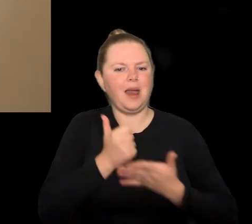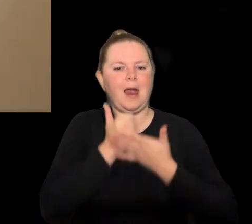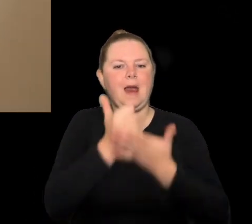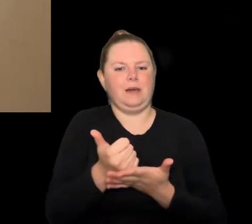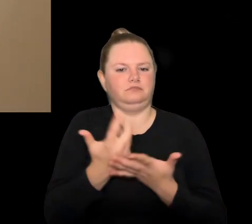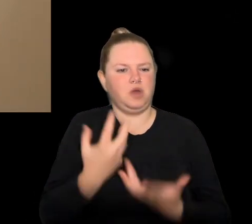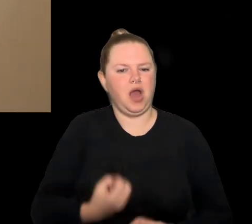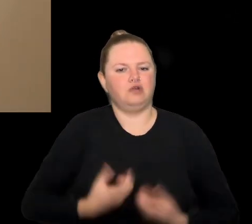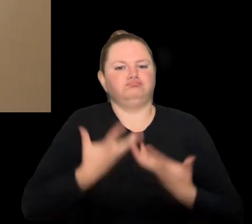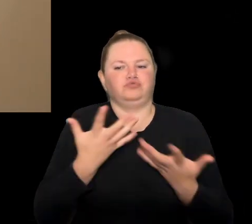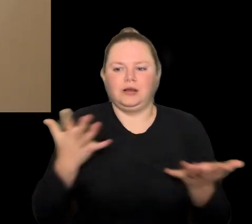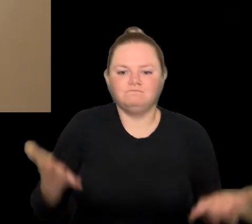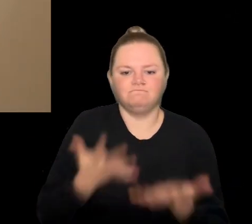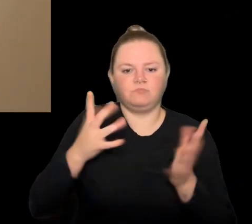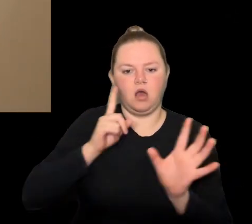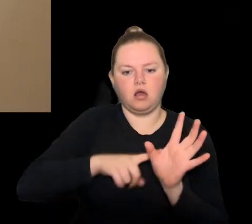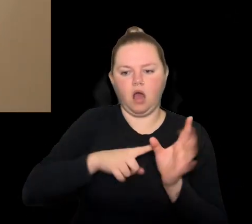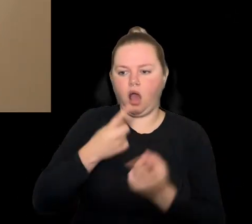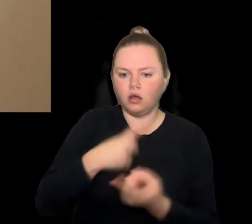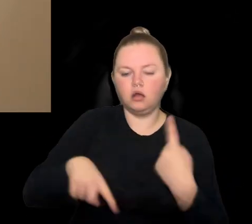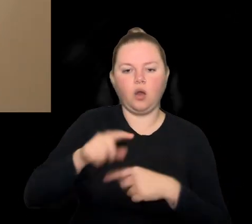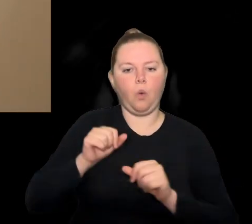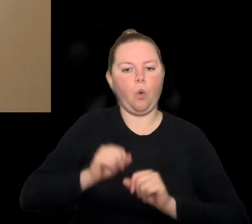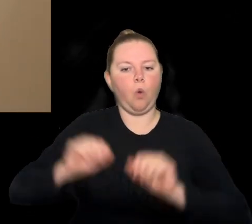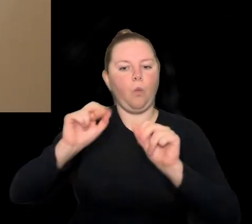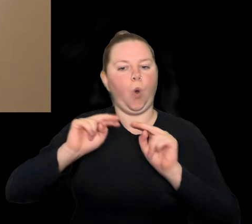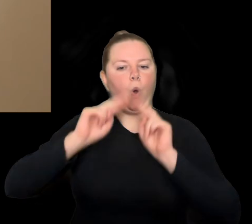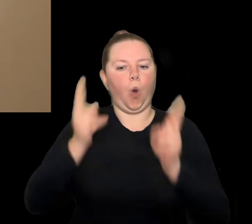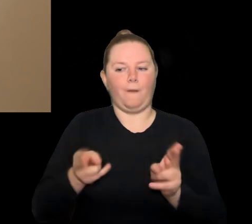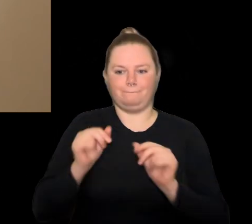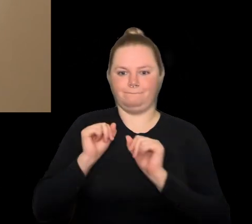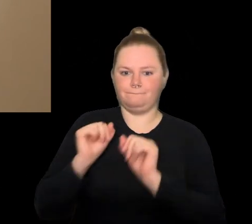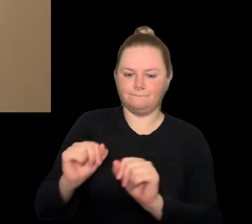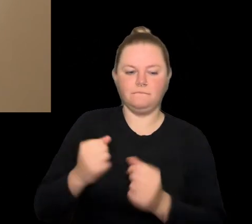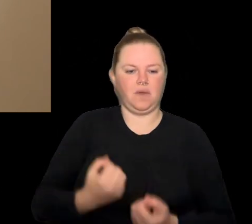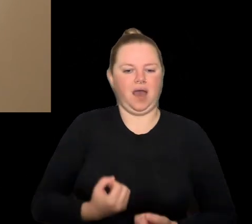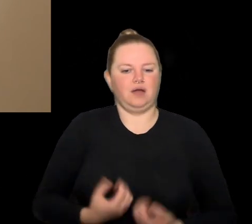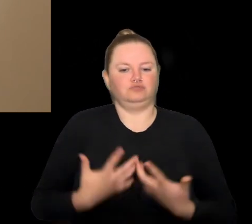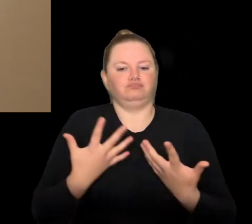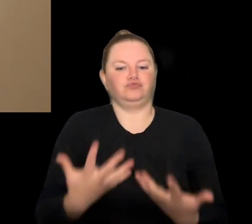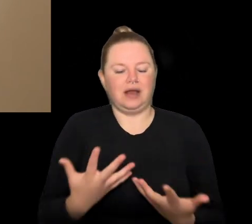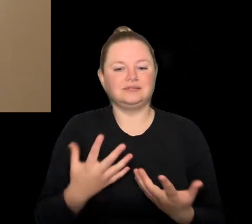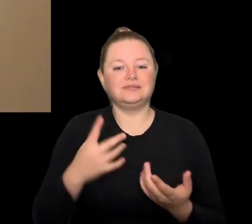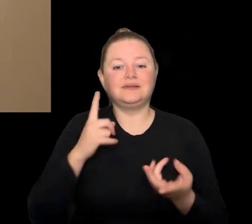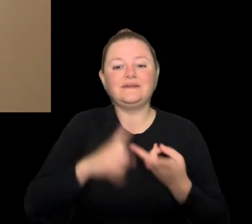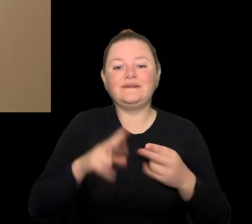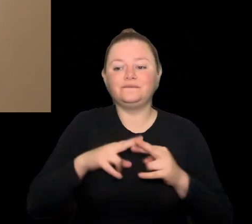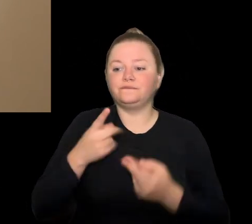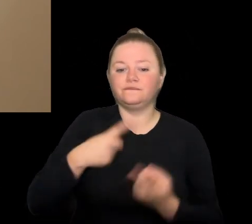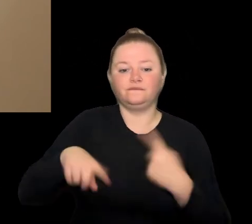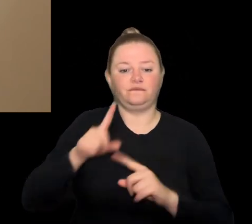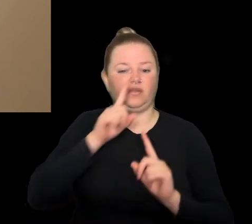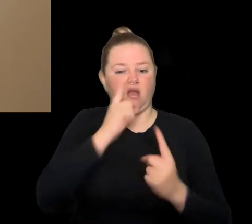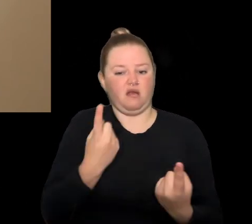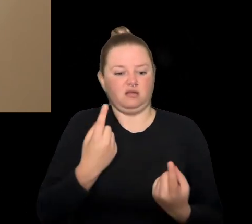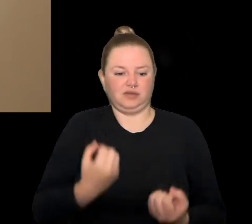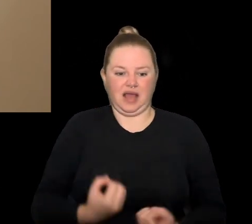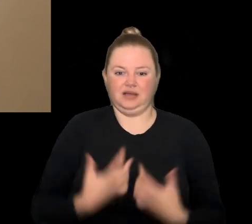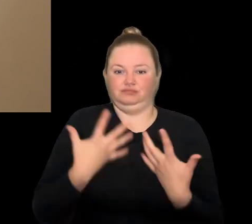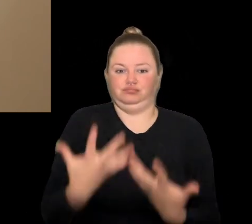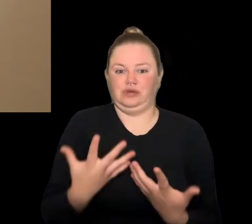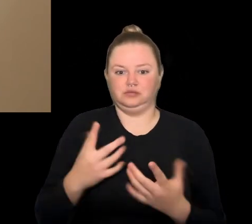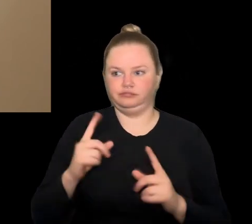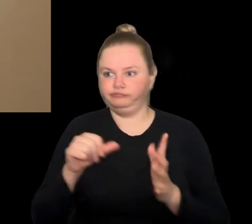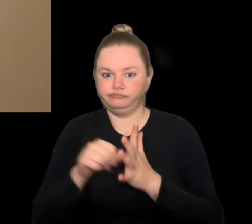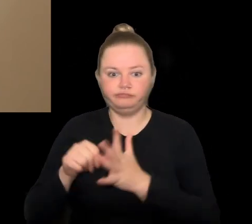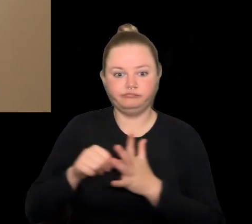expressing younger ones if they in their own home space, if they can't express themselves,